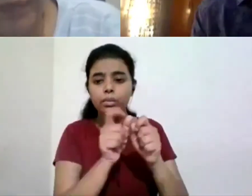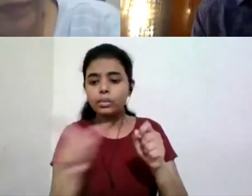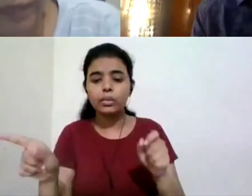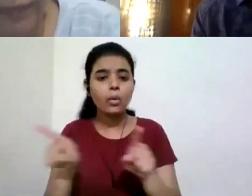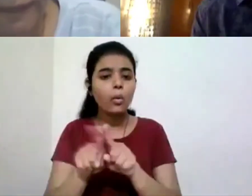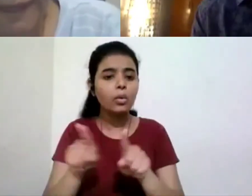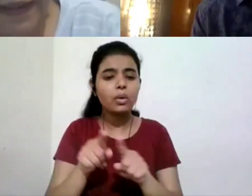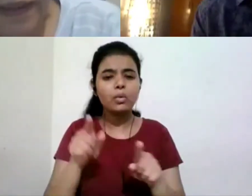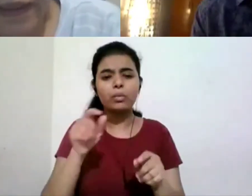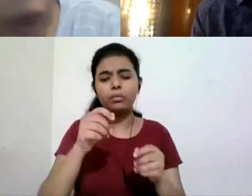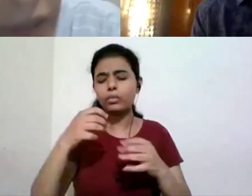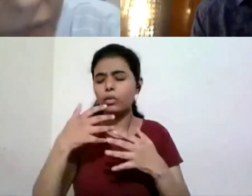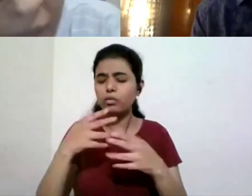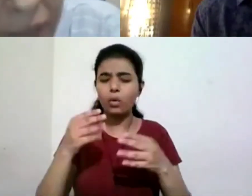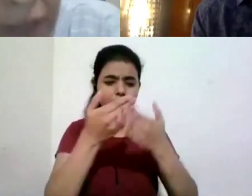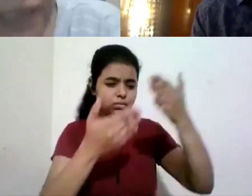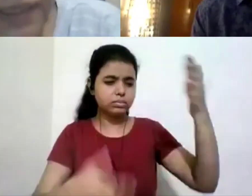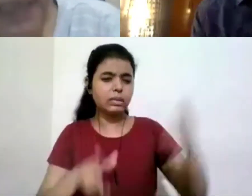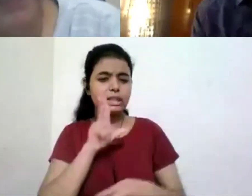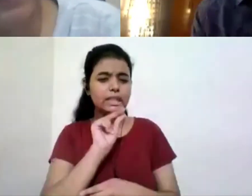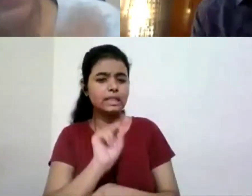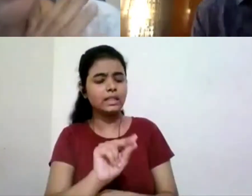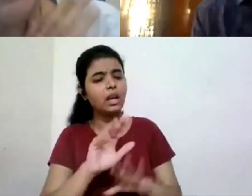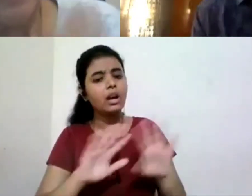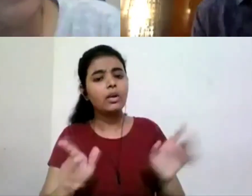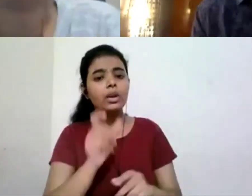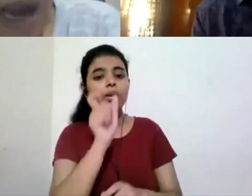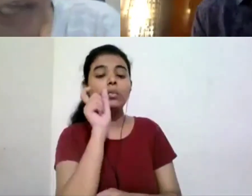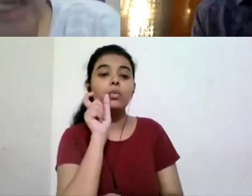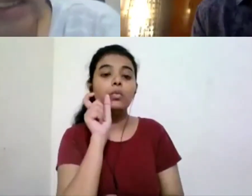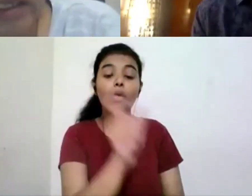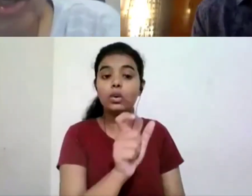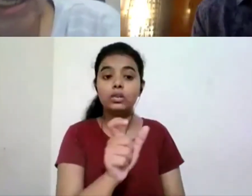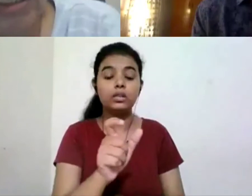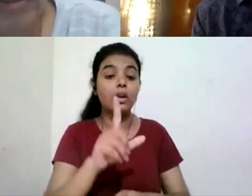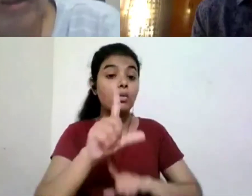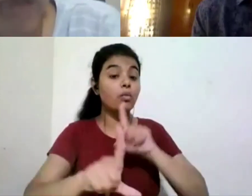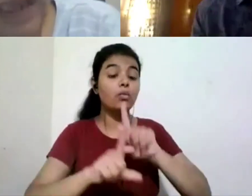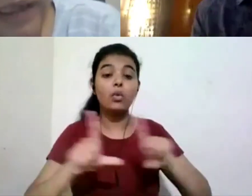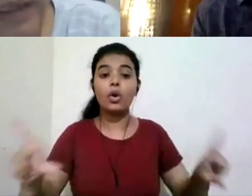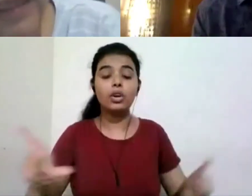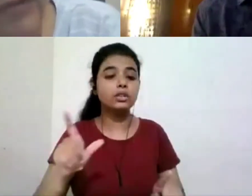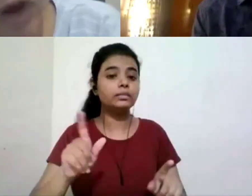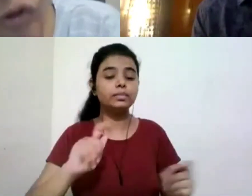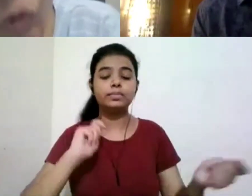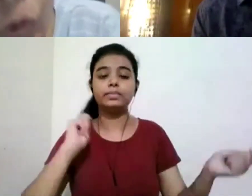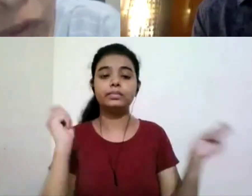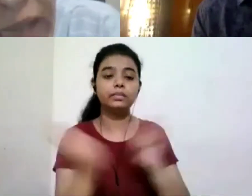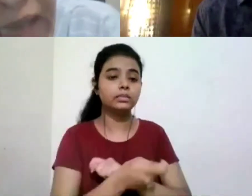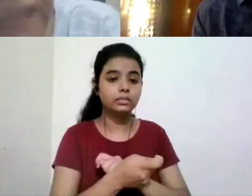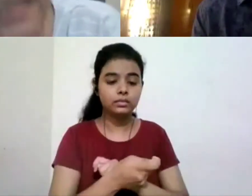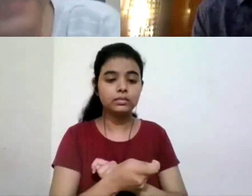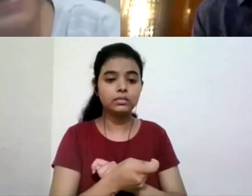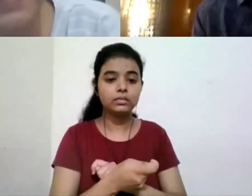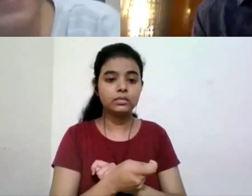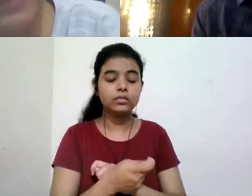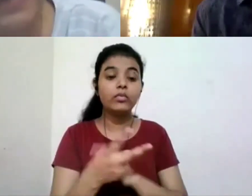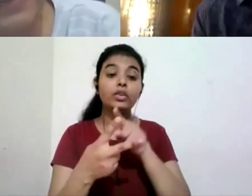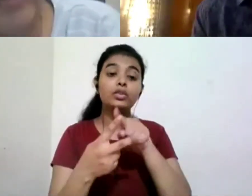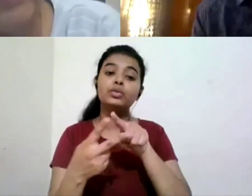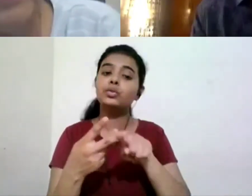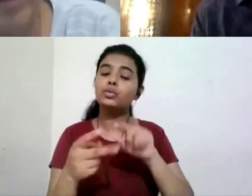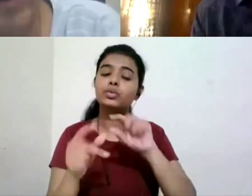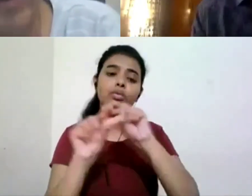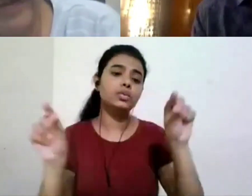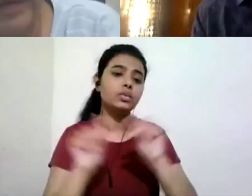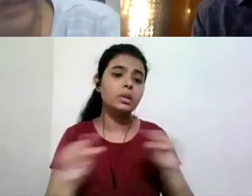judgment. Not even recognizing that the entire bhasha has changed. And they've got two sentences exactly